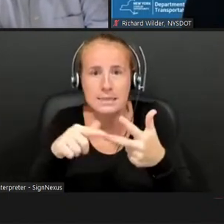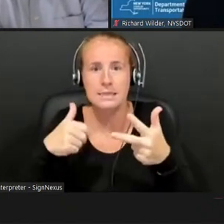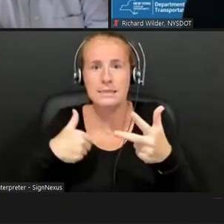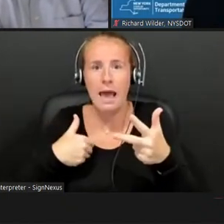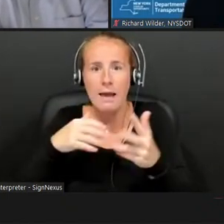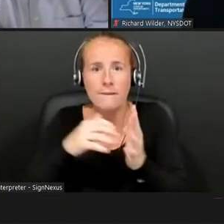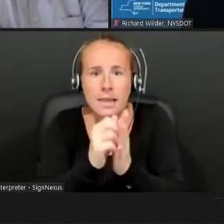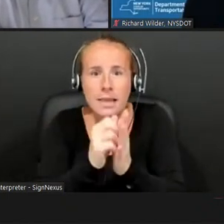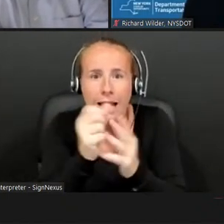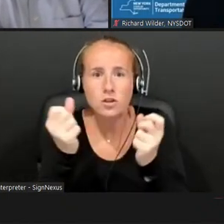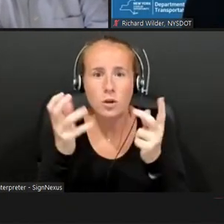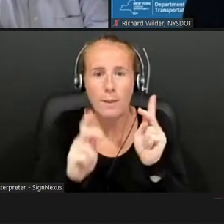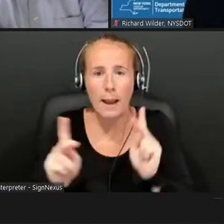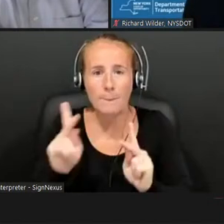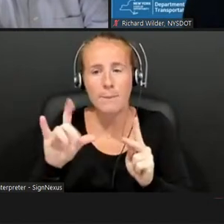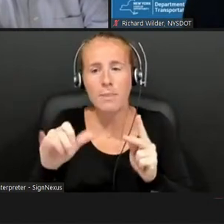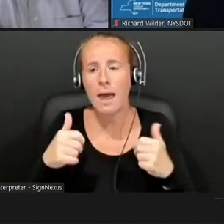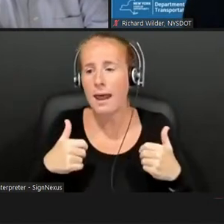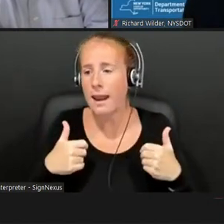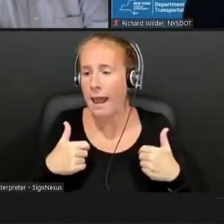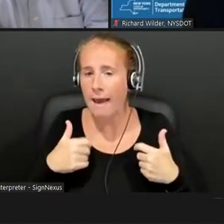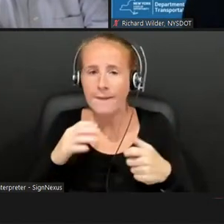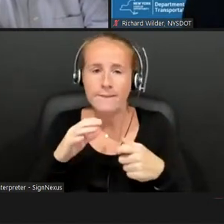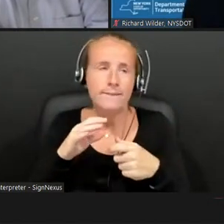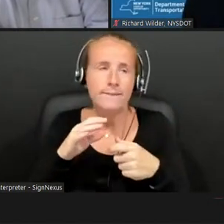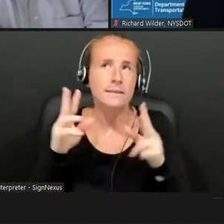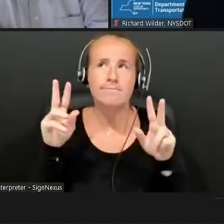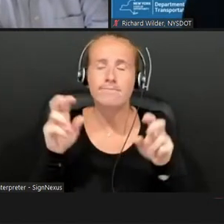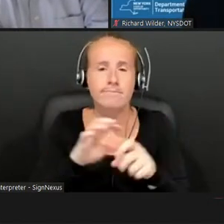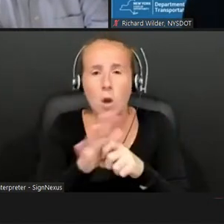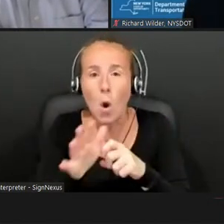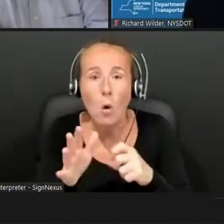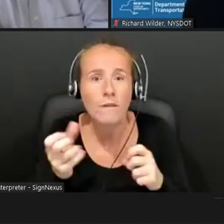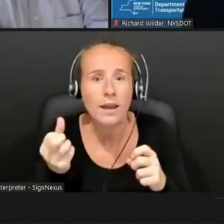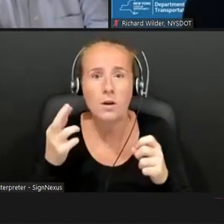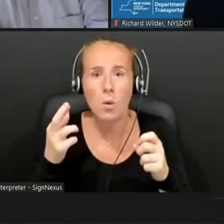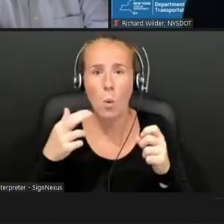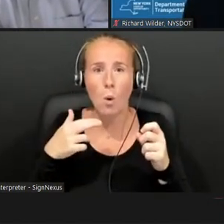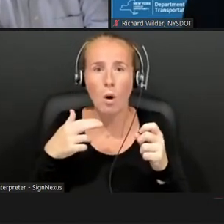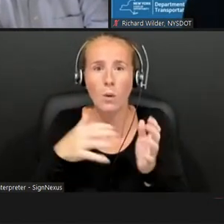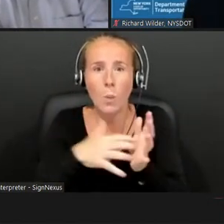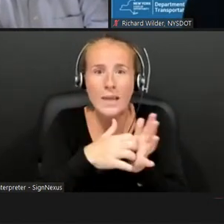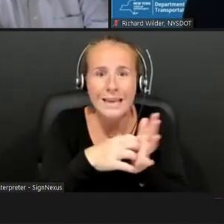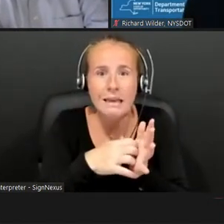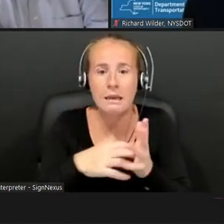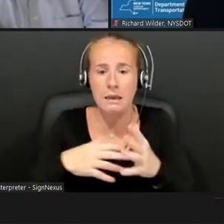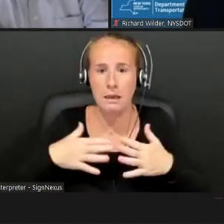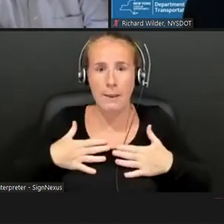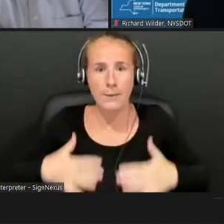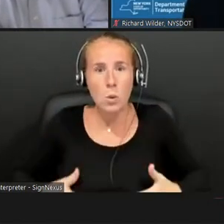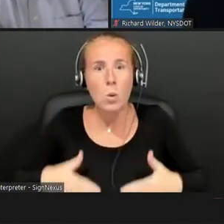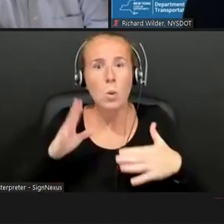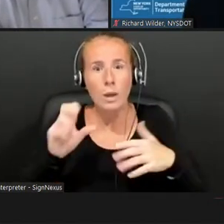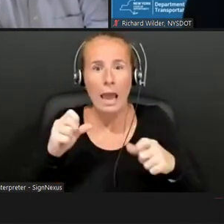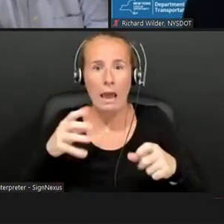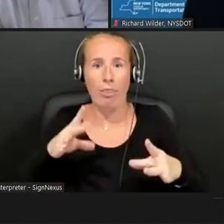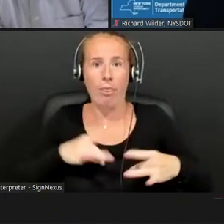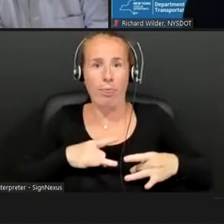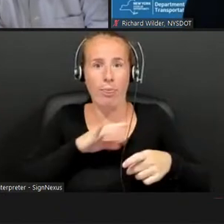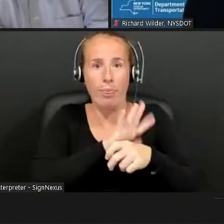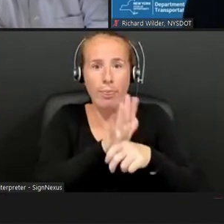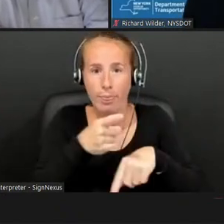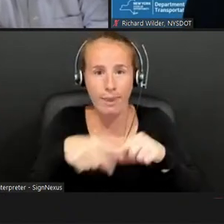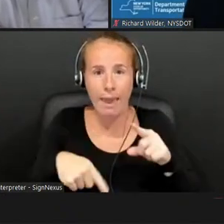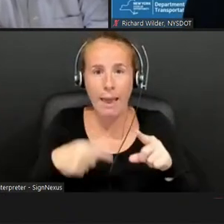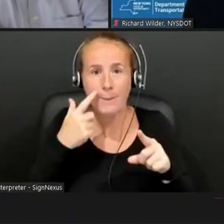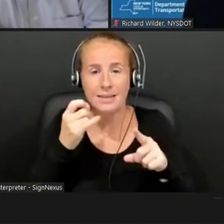lot of people that are uh coveted uh um that they're they're very vulnerable to covert that cannot take public transportation because